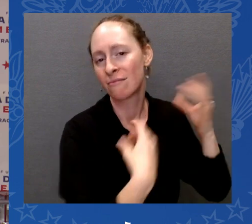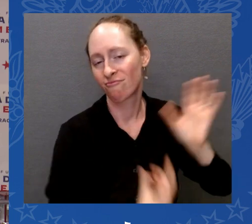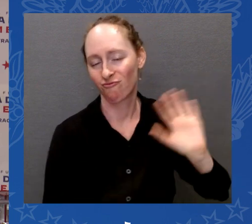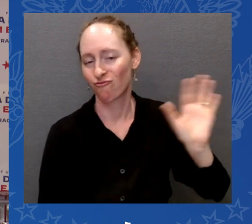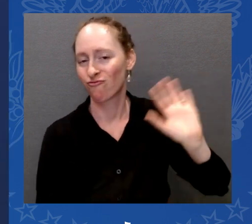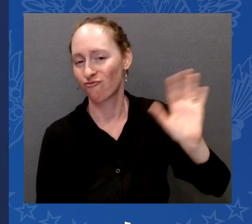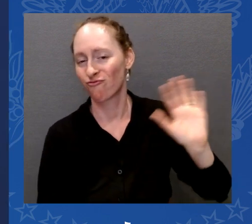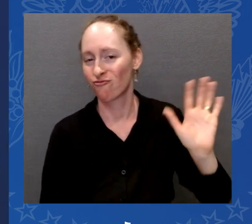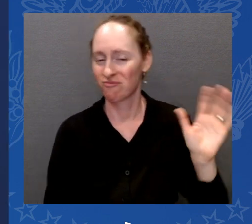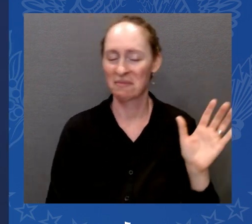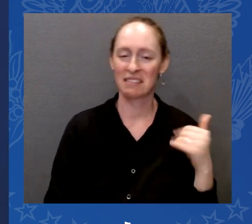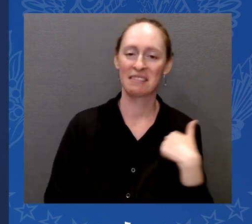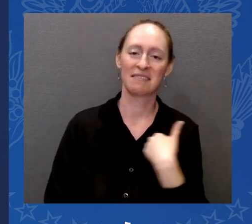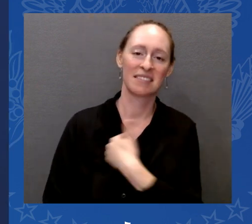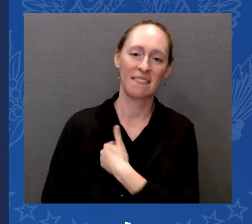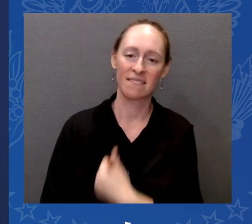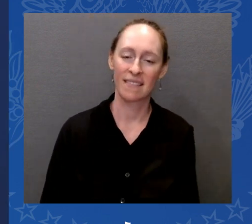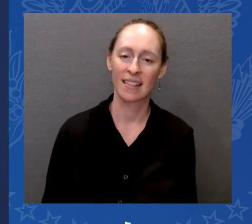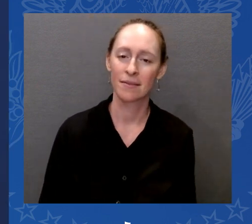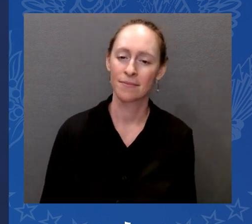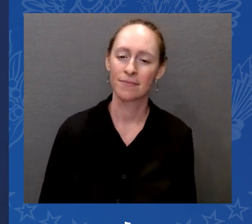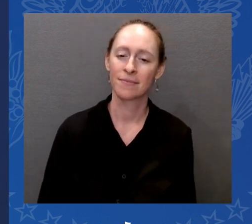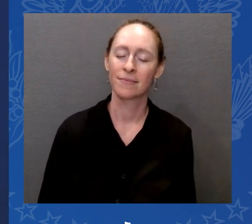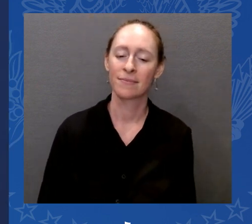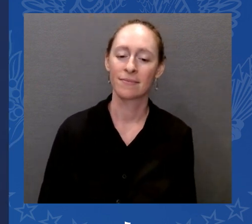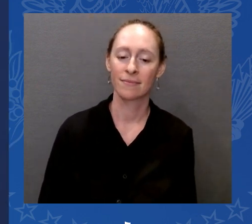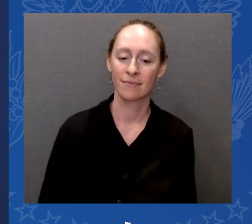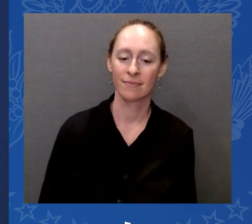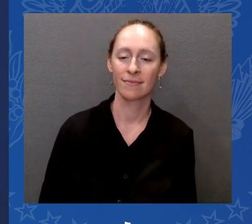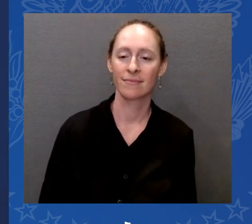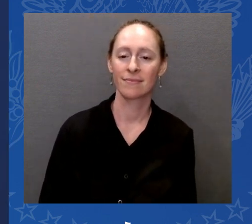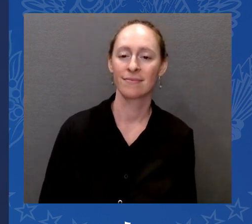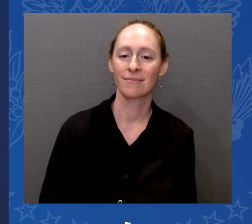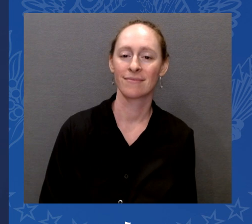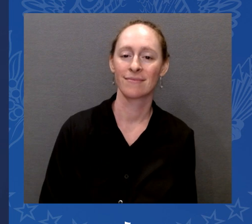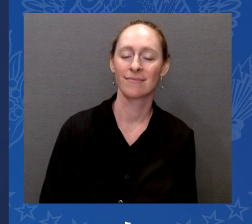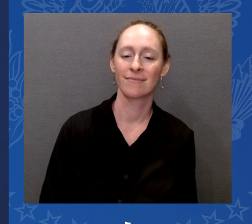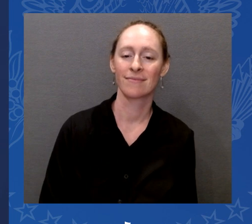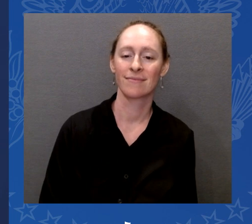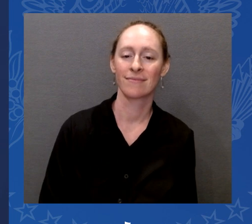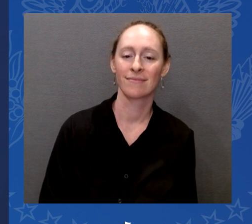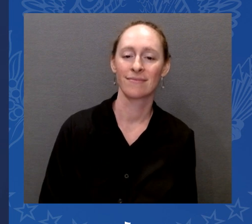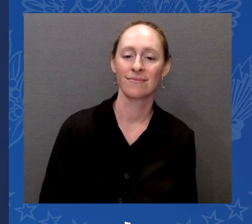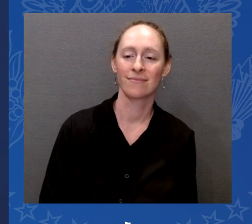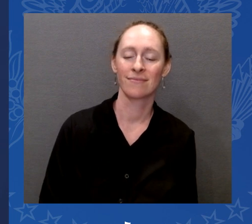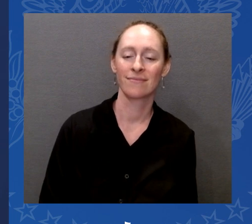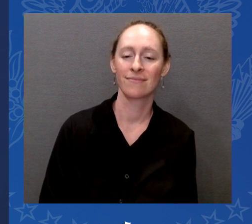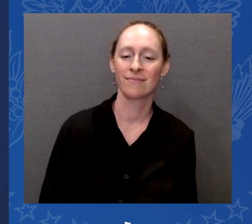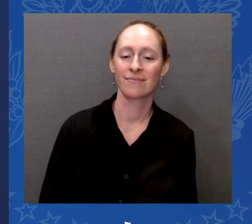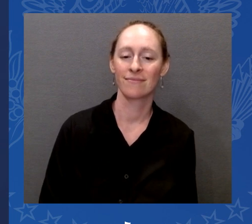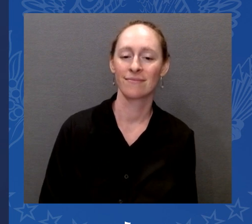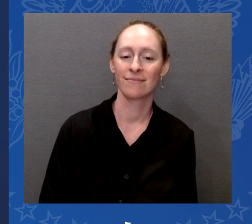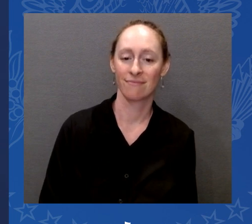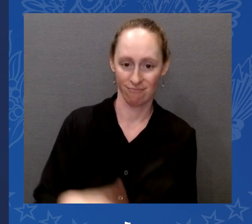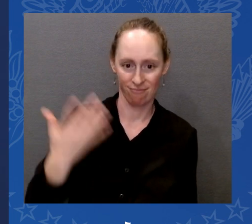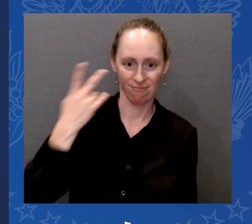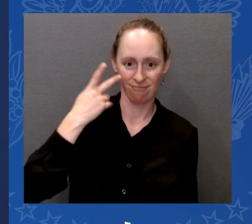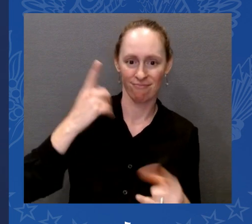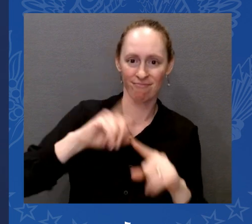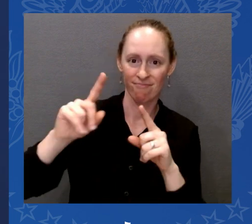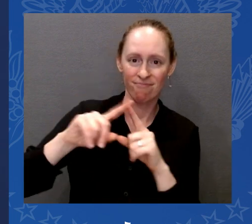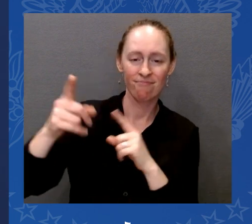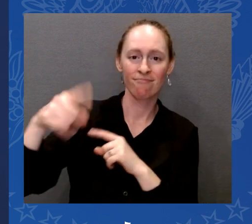Now, all of the major microchip companies are considering investing in the U.S. because of these federal